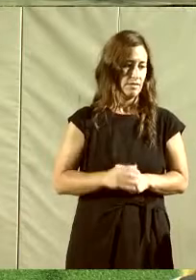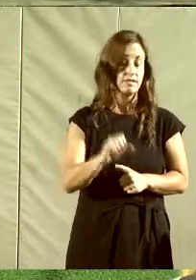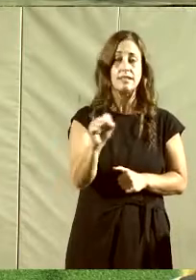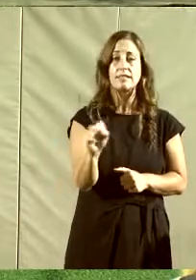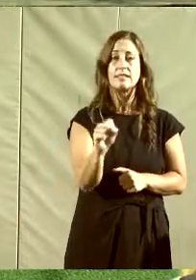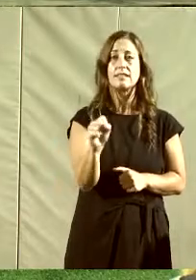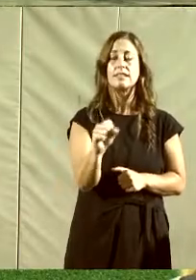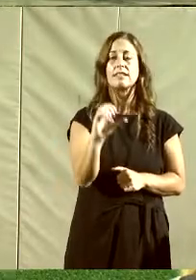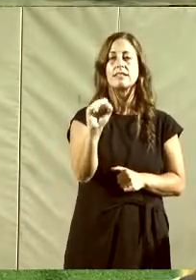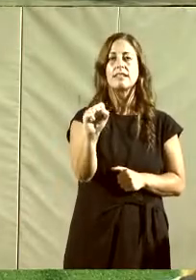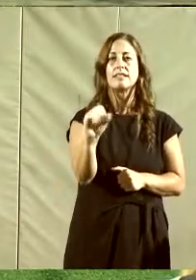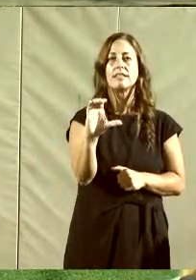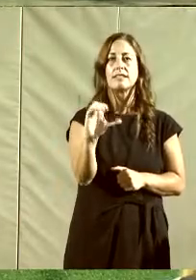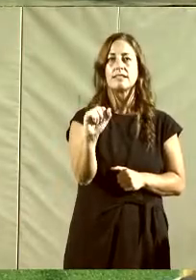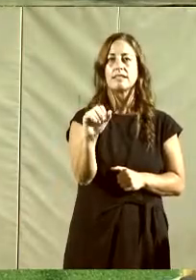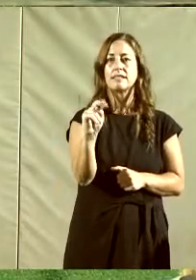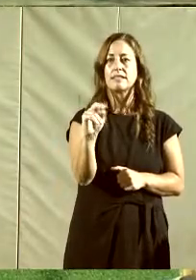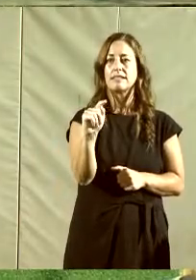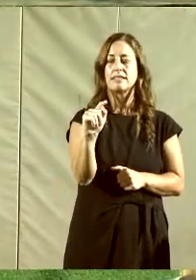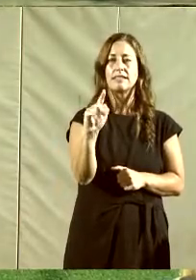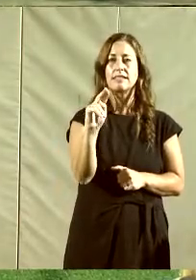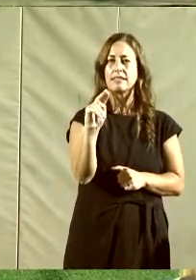Samuel David Scantlin.